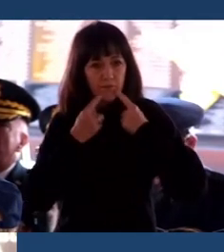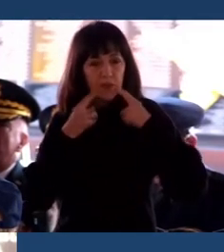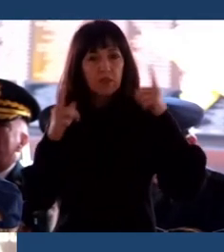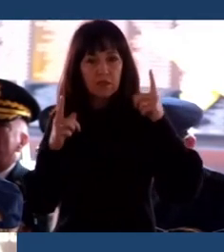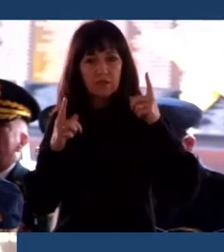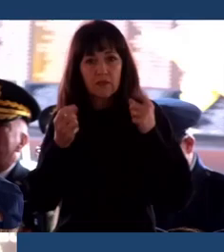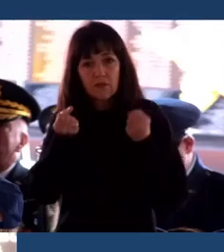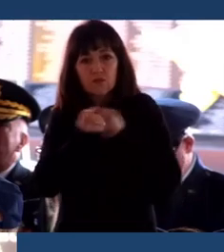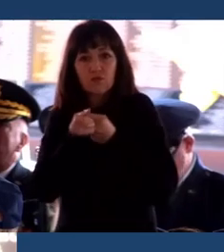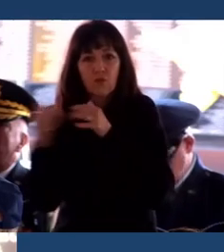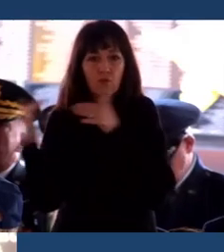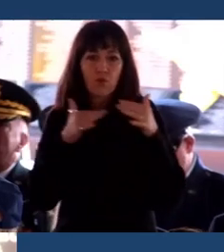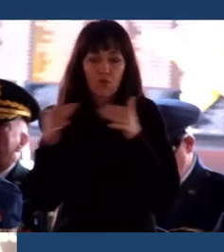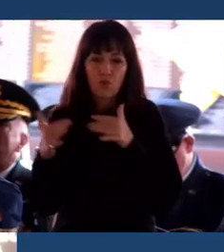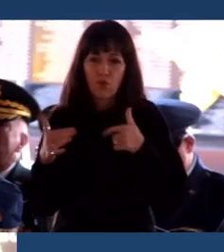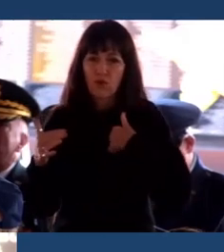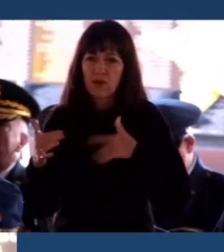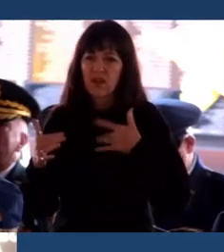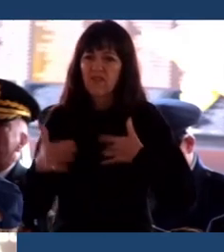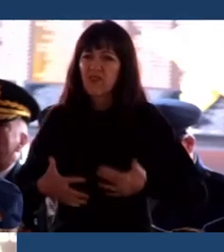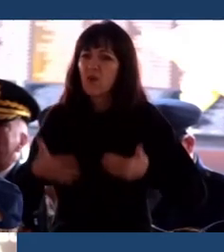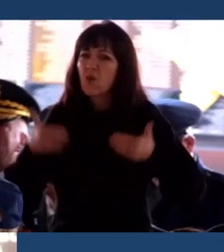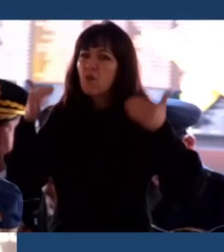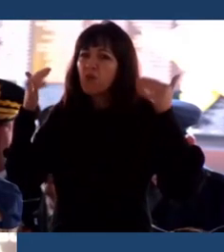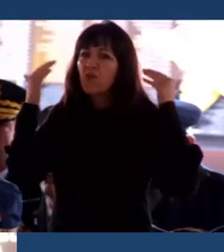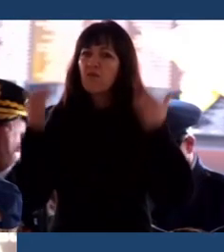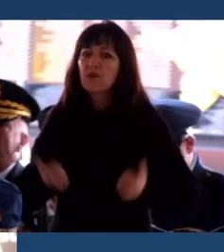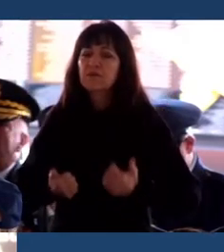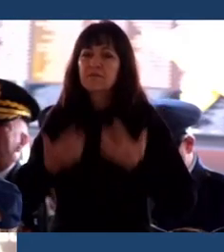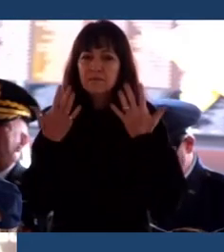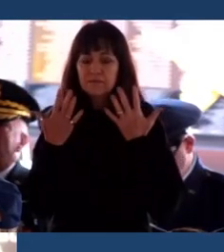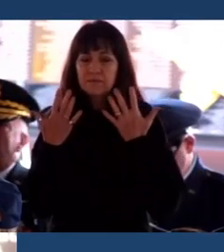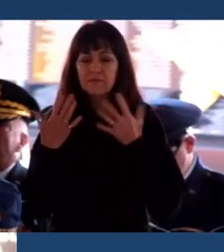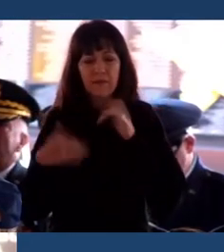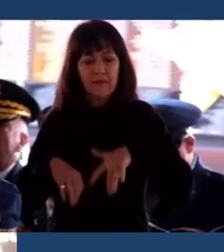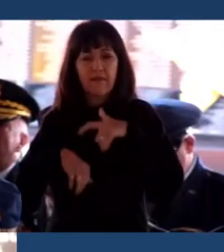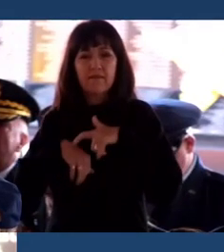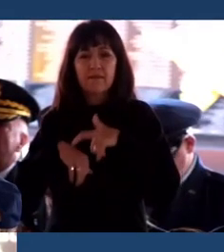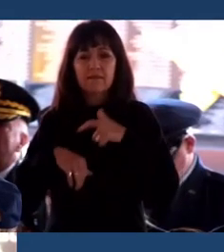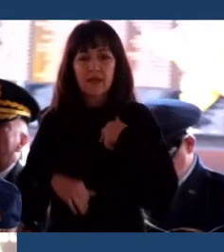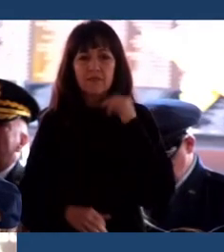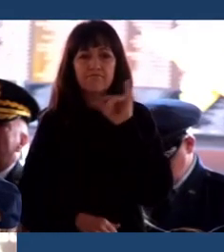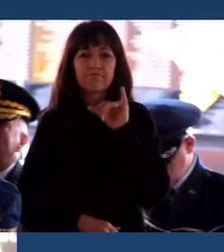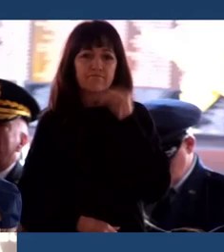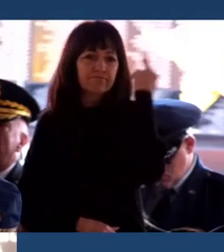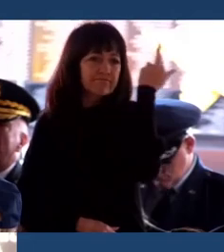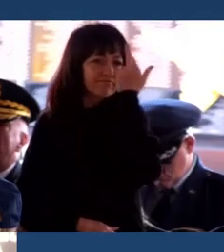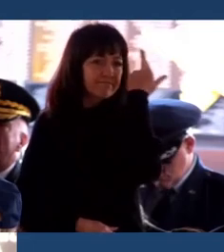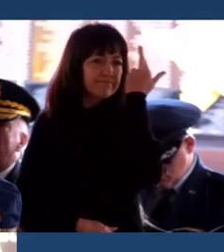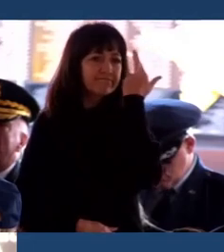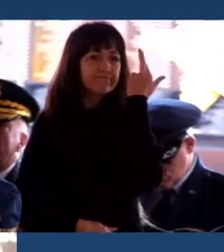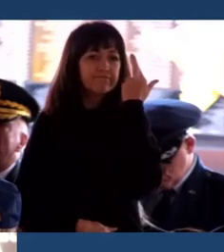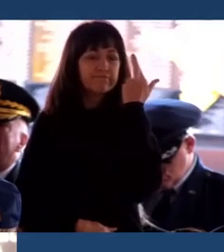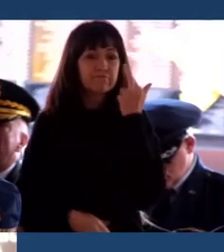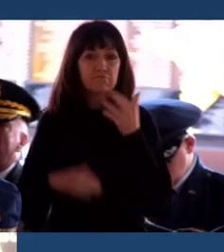was overwhelming. It was then that I began to realize that although I was not fulfilling my dreams of